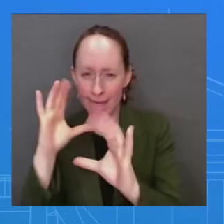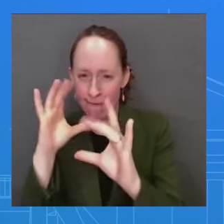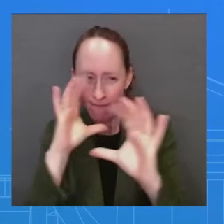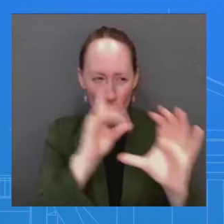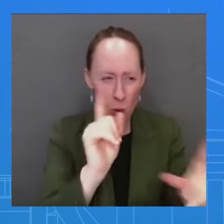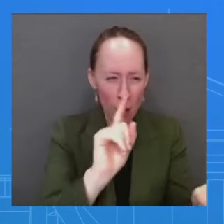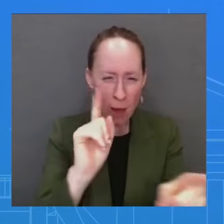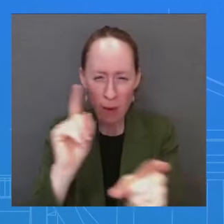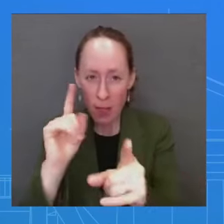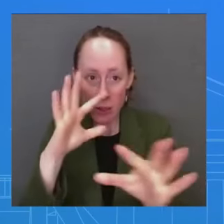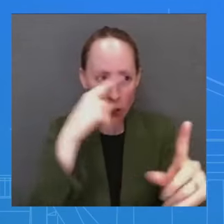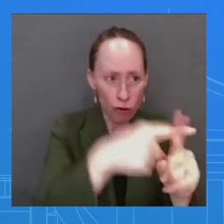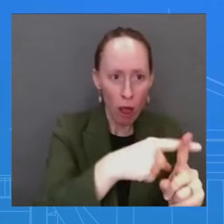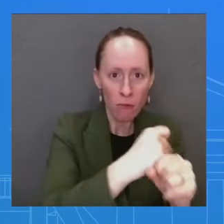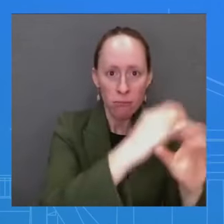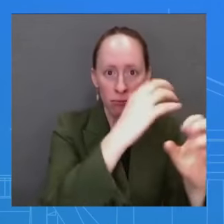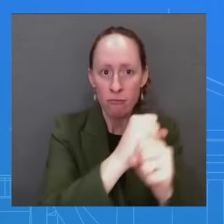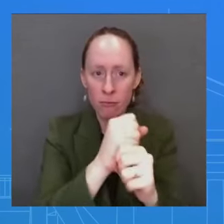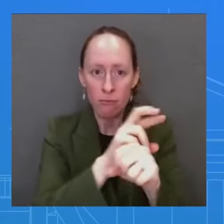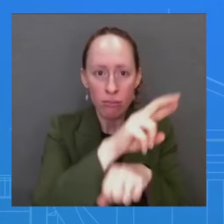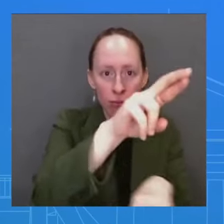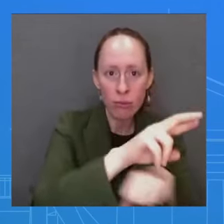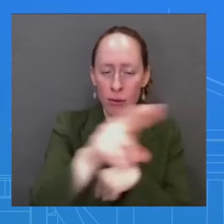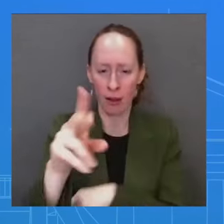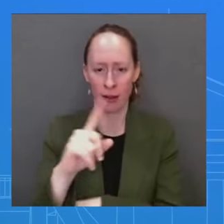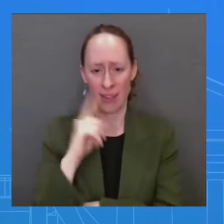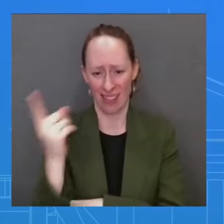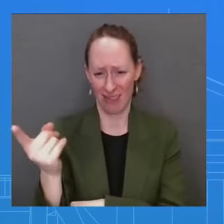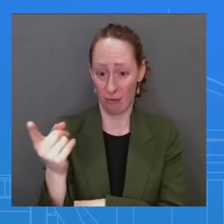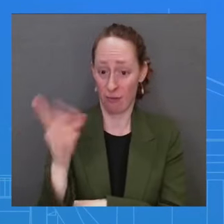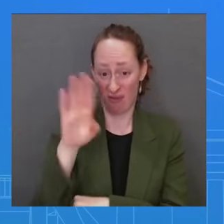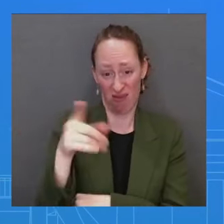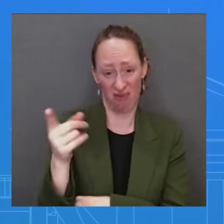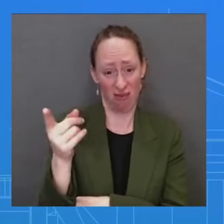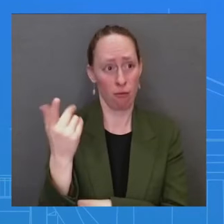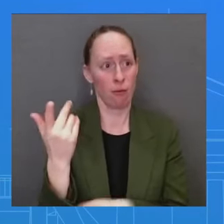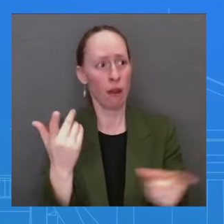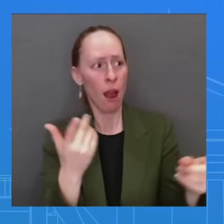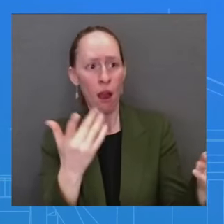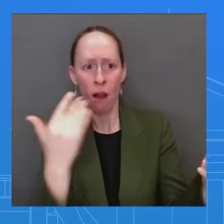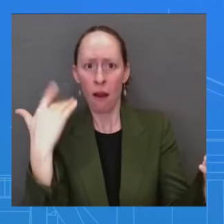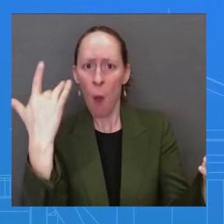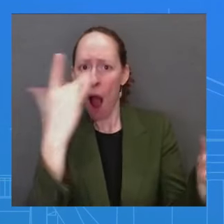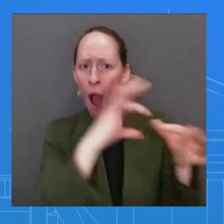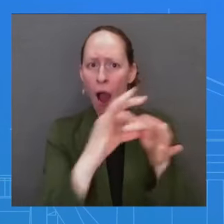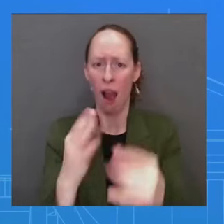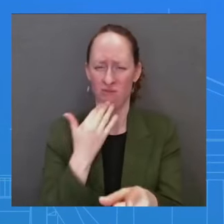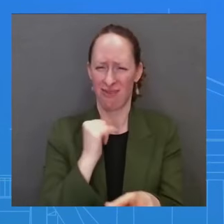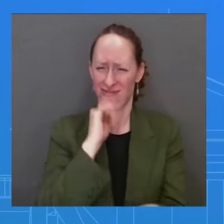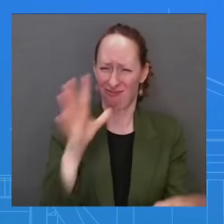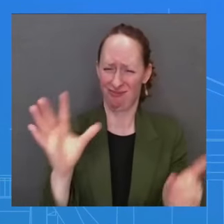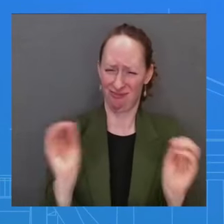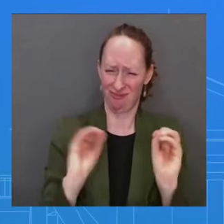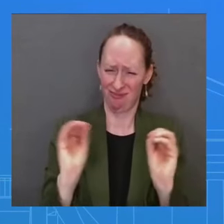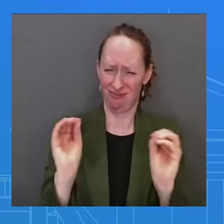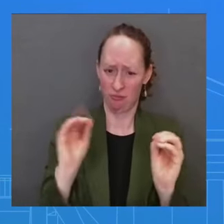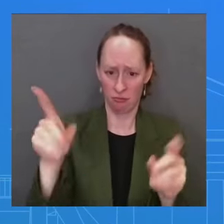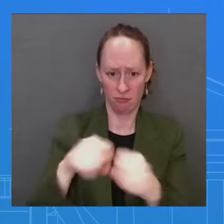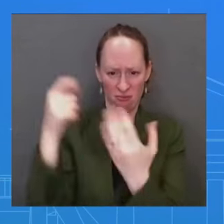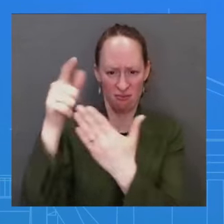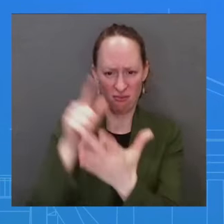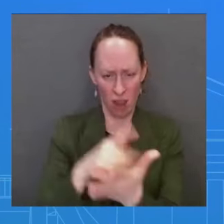to Israel whatsoever. These attacks are unlawful, they're reckless, and they are escalatory. The United States